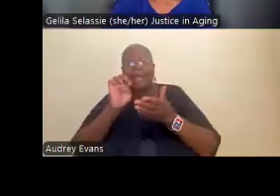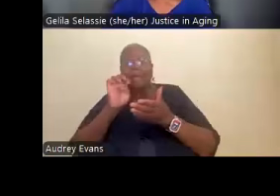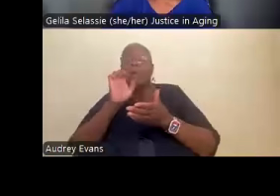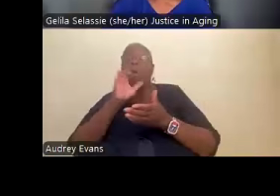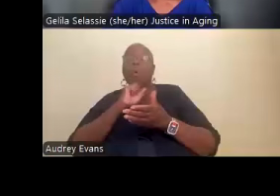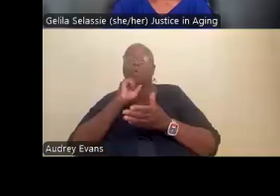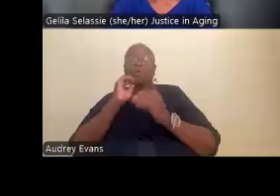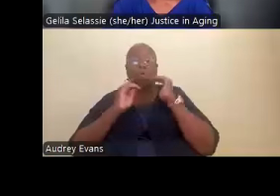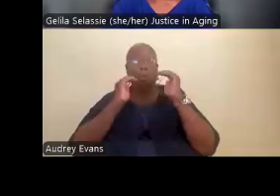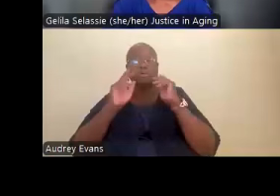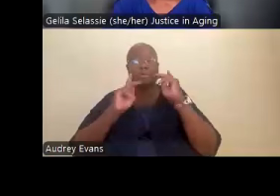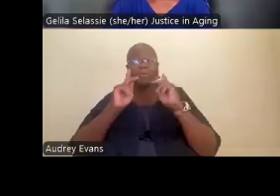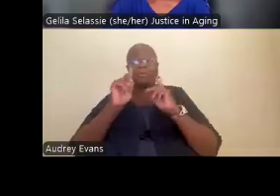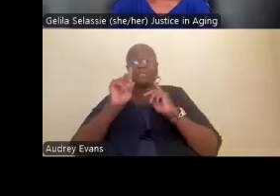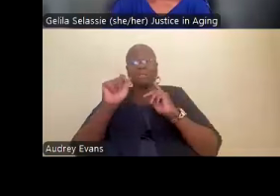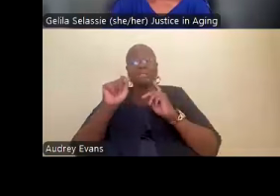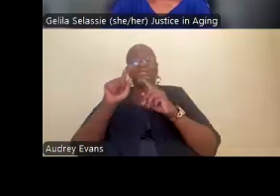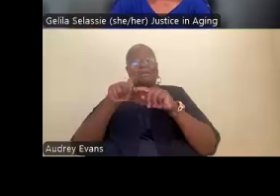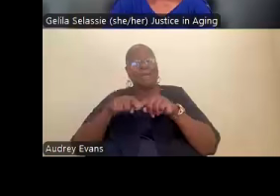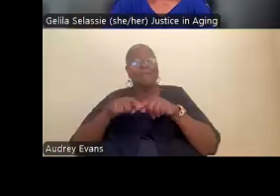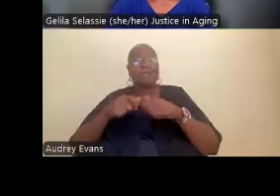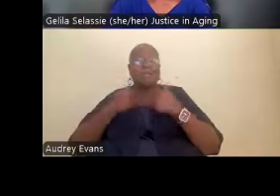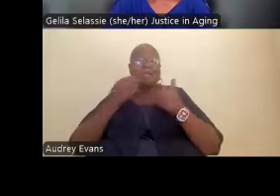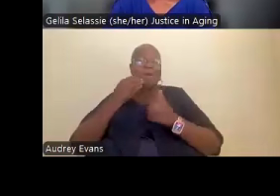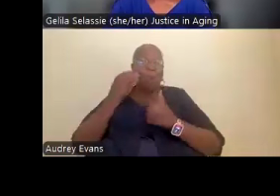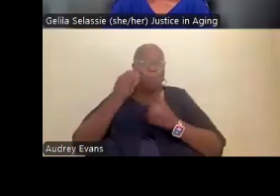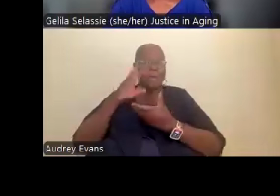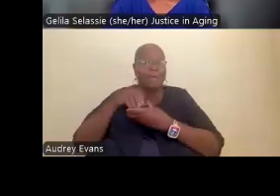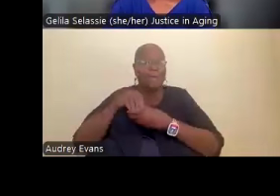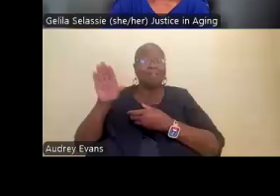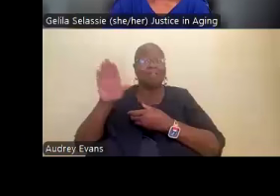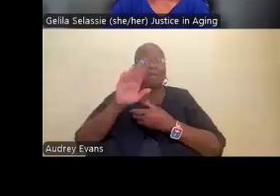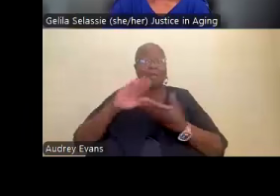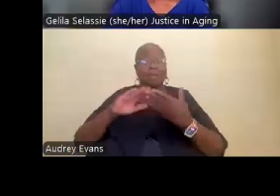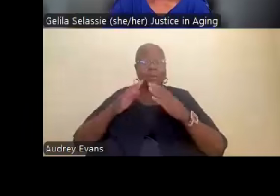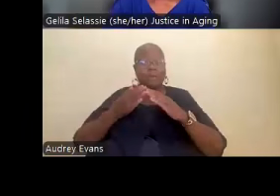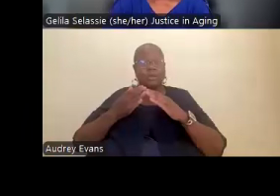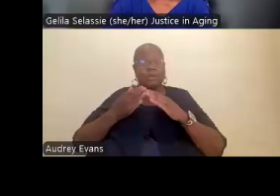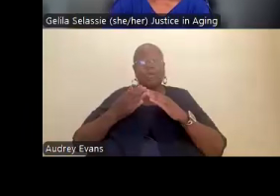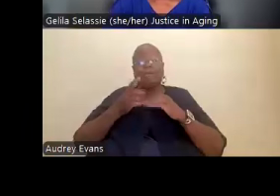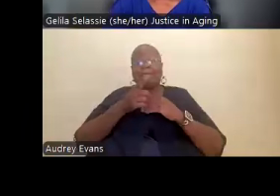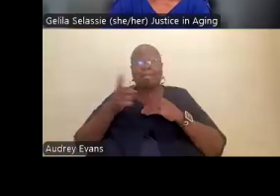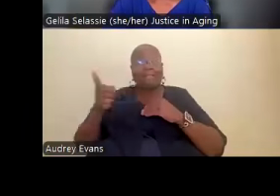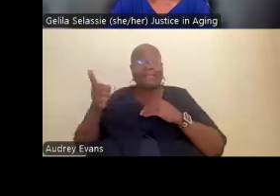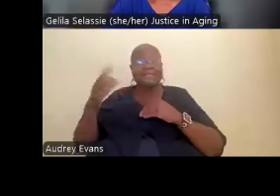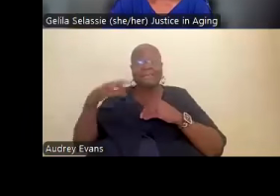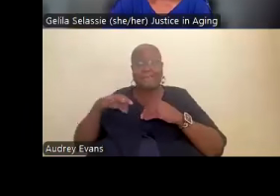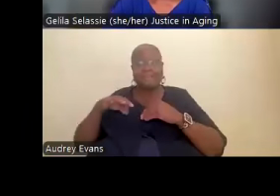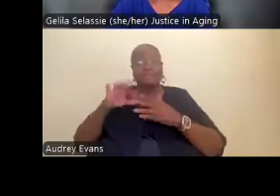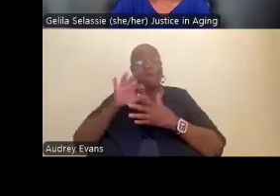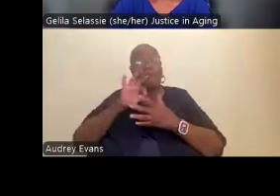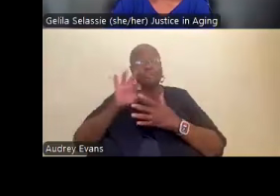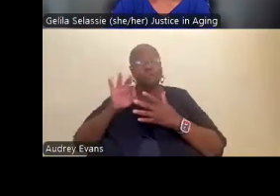disabilities rely on to live at home and in their community. And although these benefits are optional, they